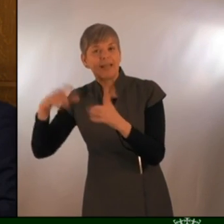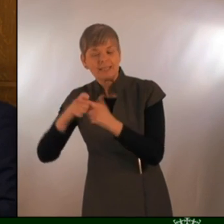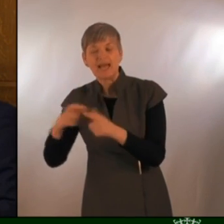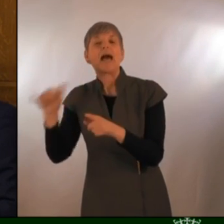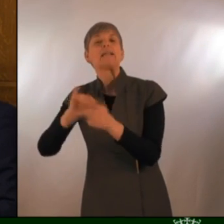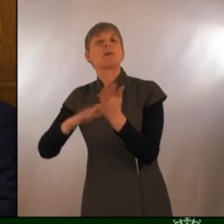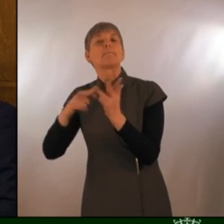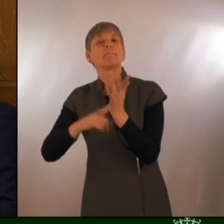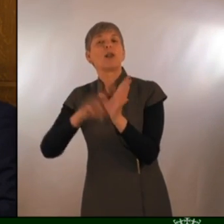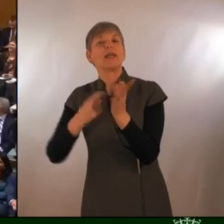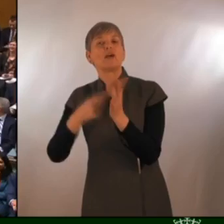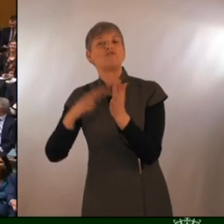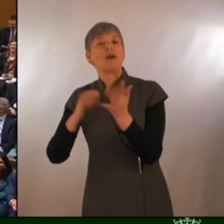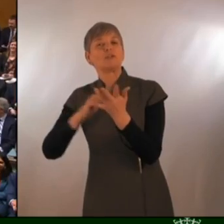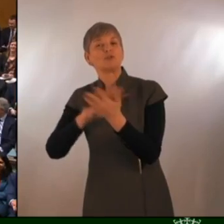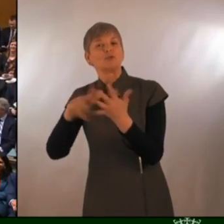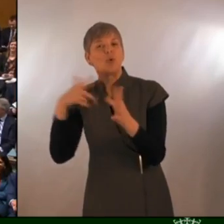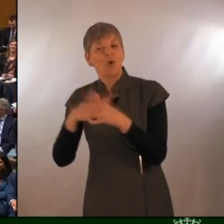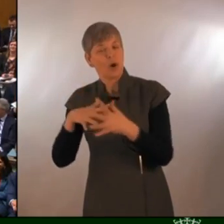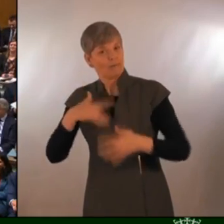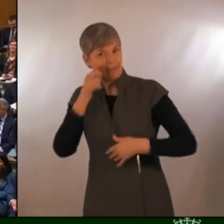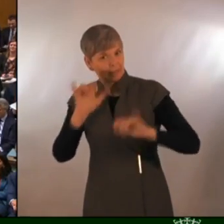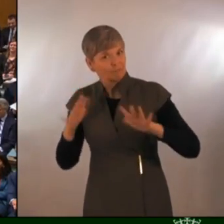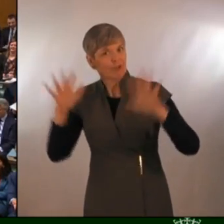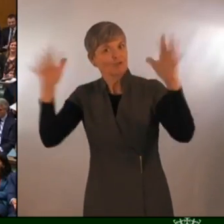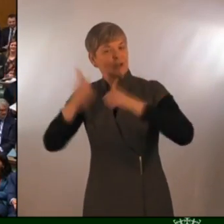epicentre of sporting excellence in London.